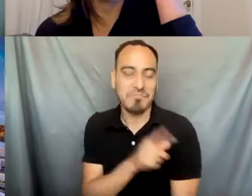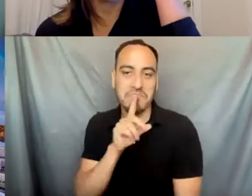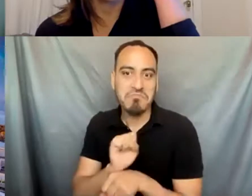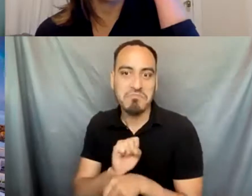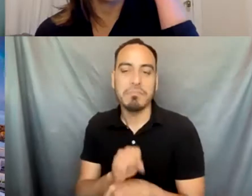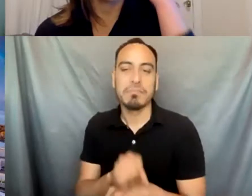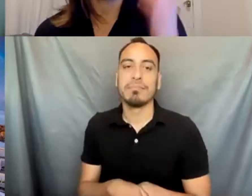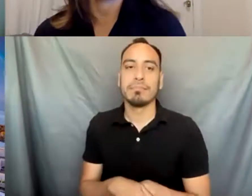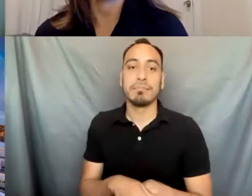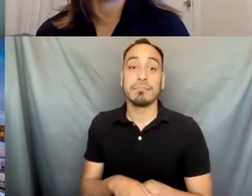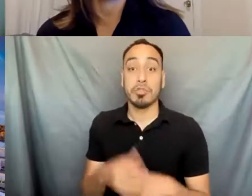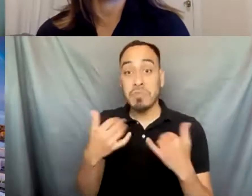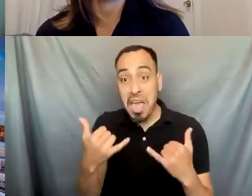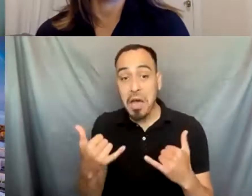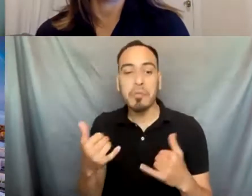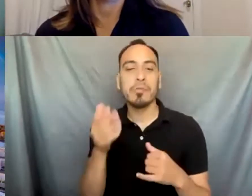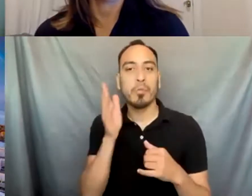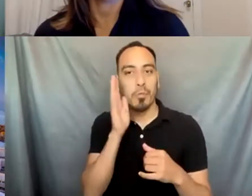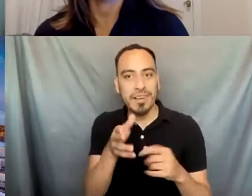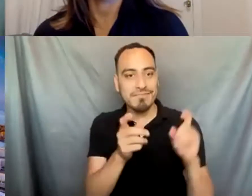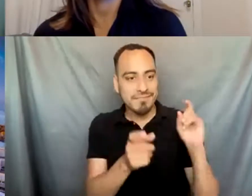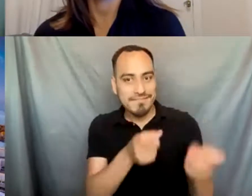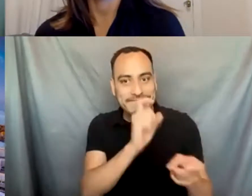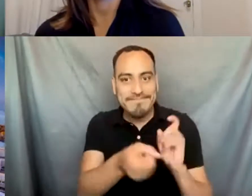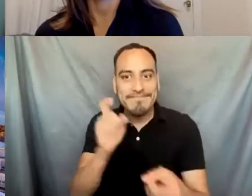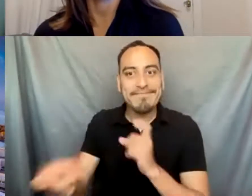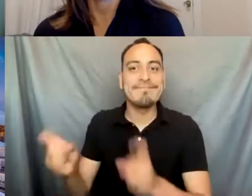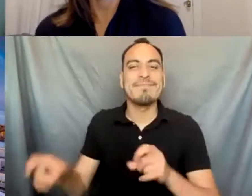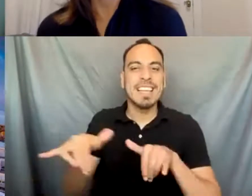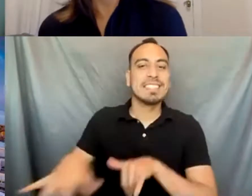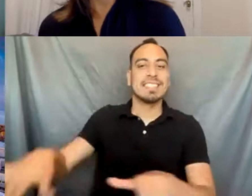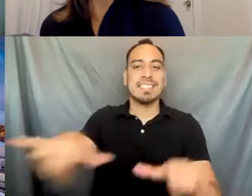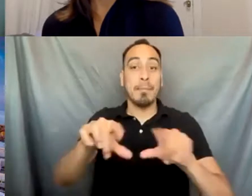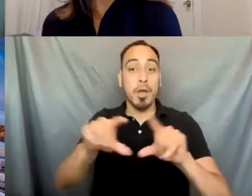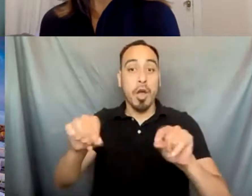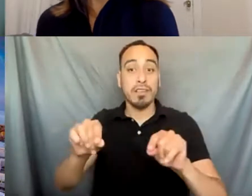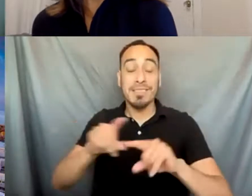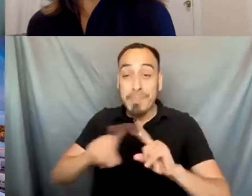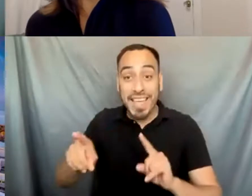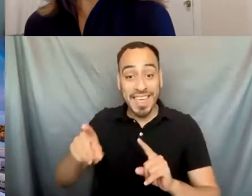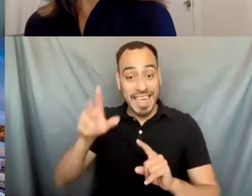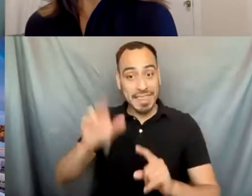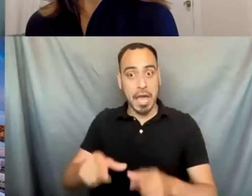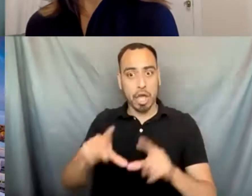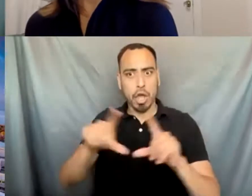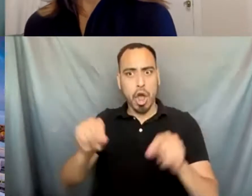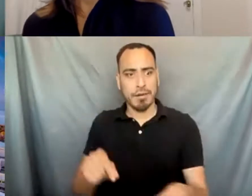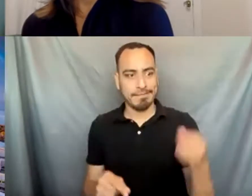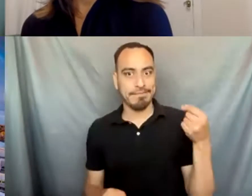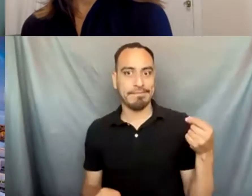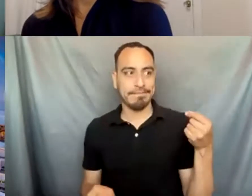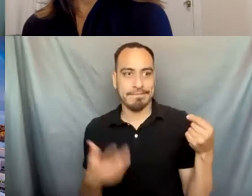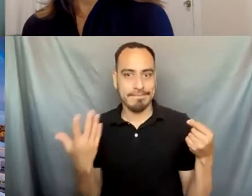the same cards, and they need that FDA approval, or else they're going to end up getting